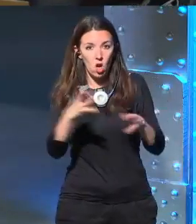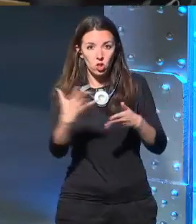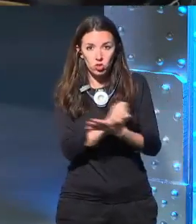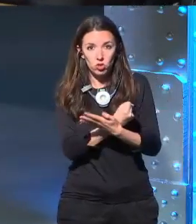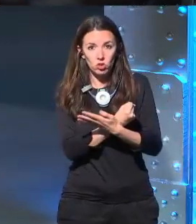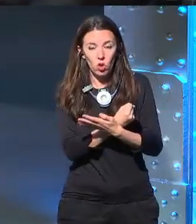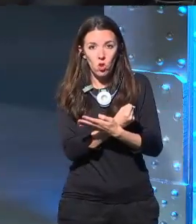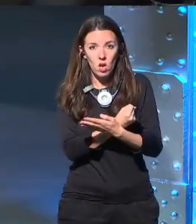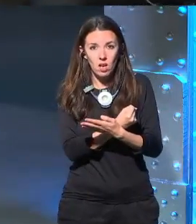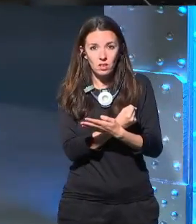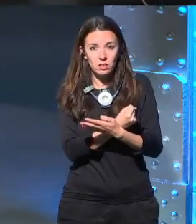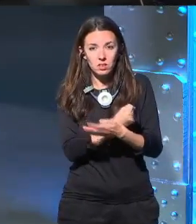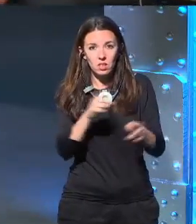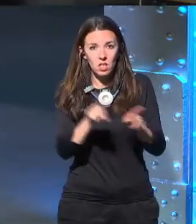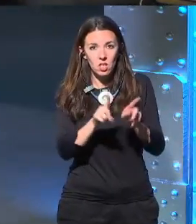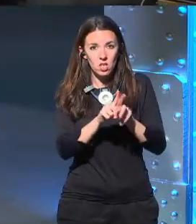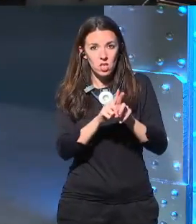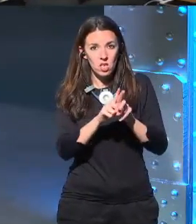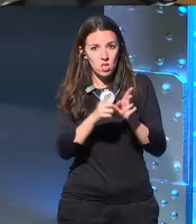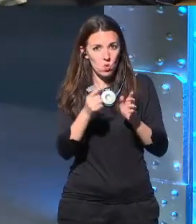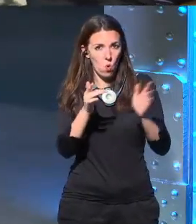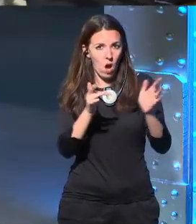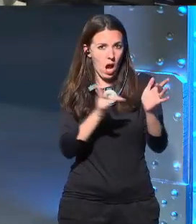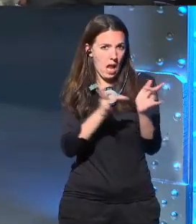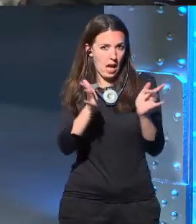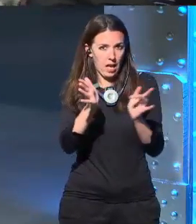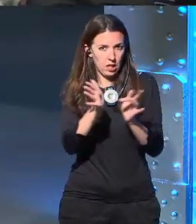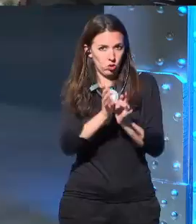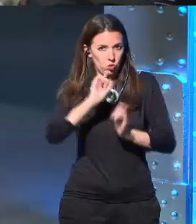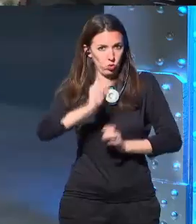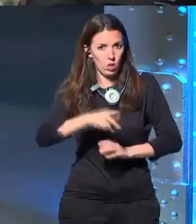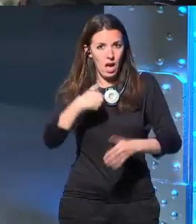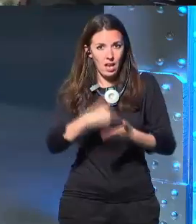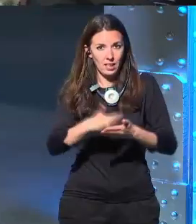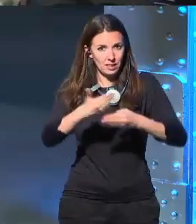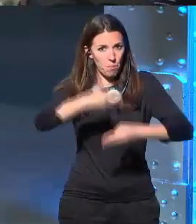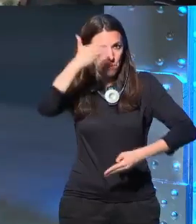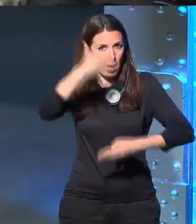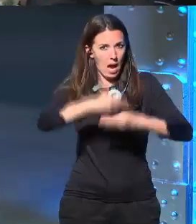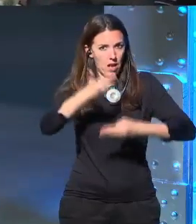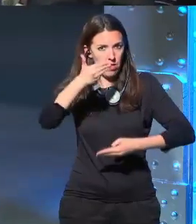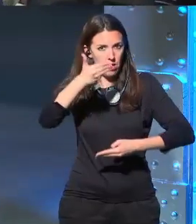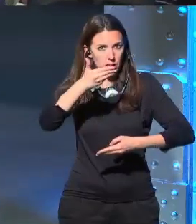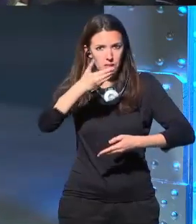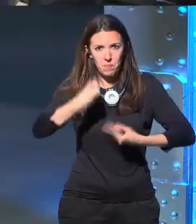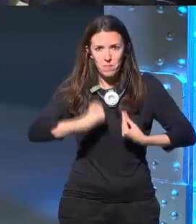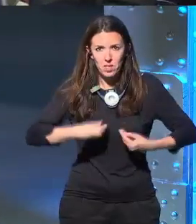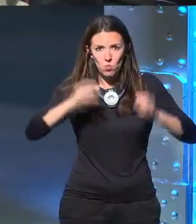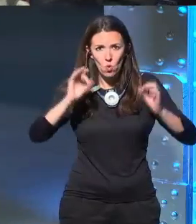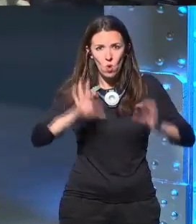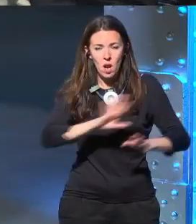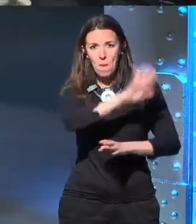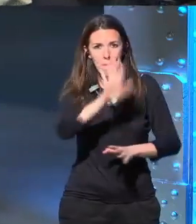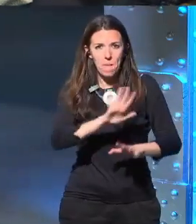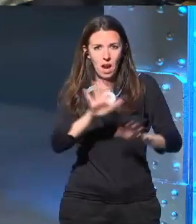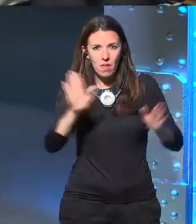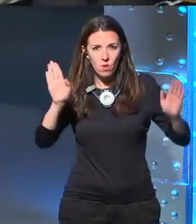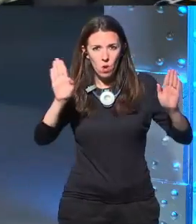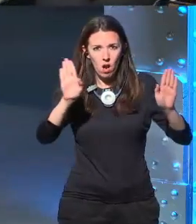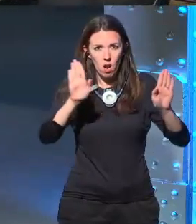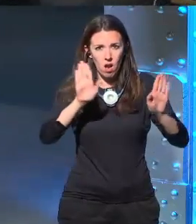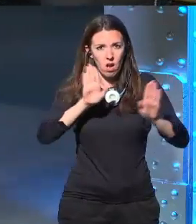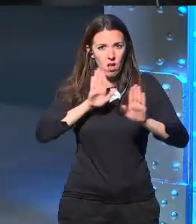Jesus, and yet the walls go in a little bit faster. I mean, why are the walls coming in that fast? Well, that's what a